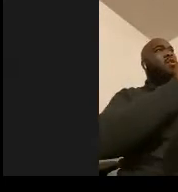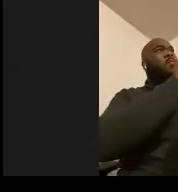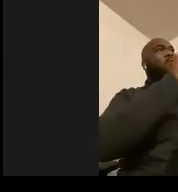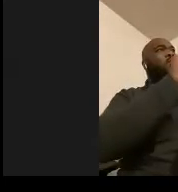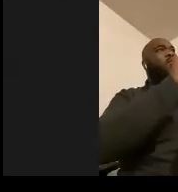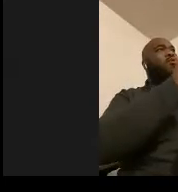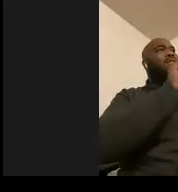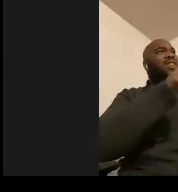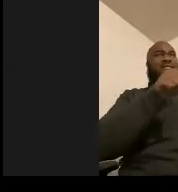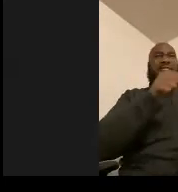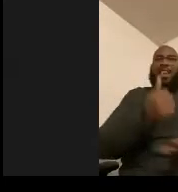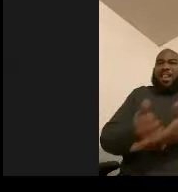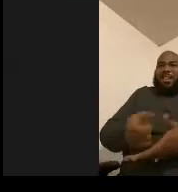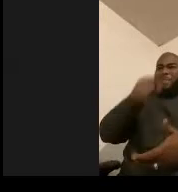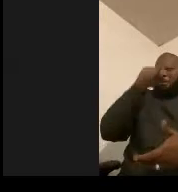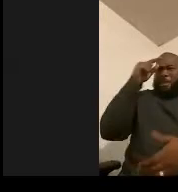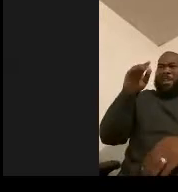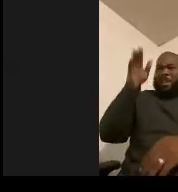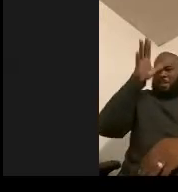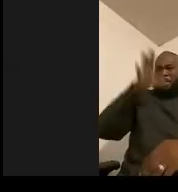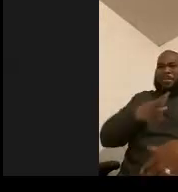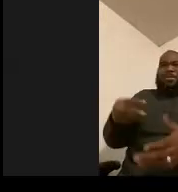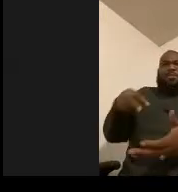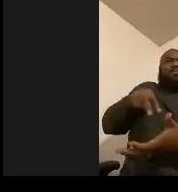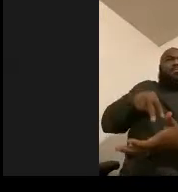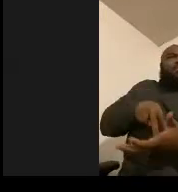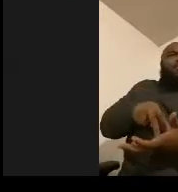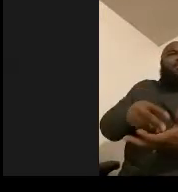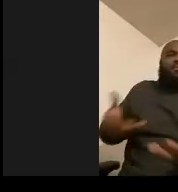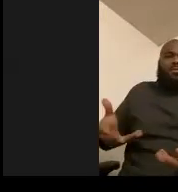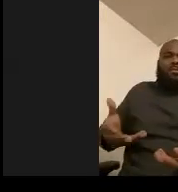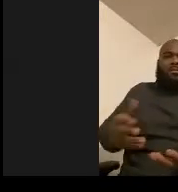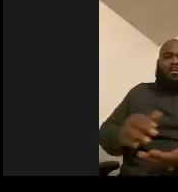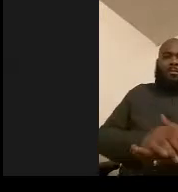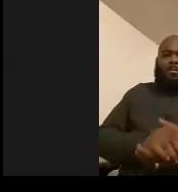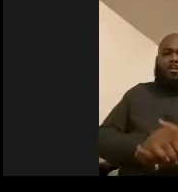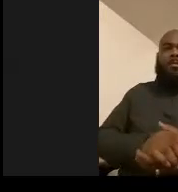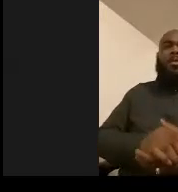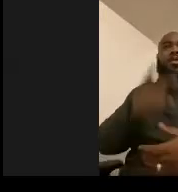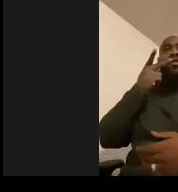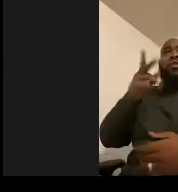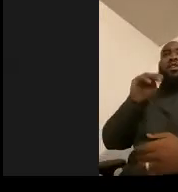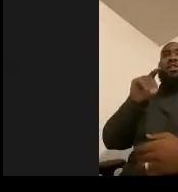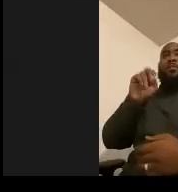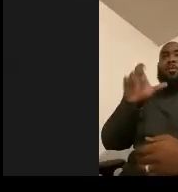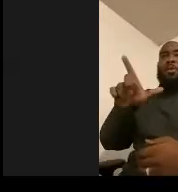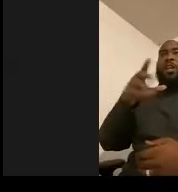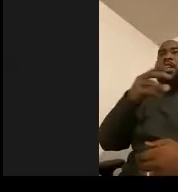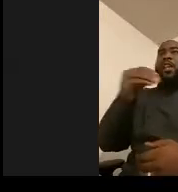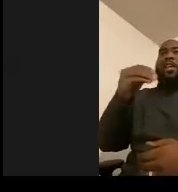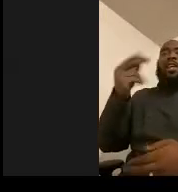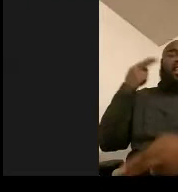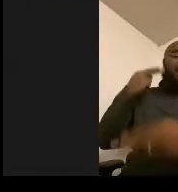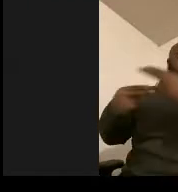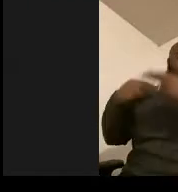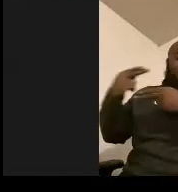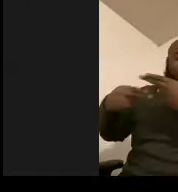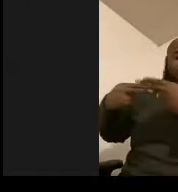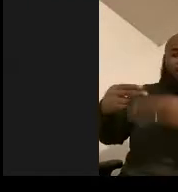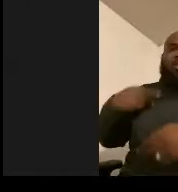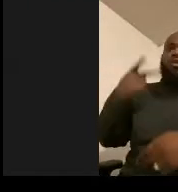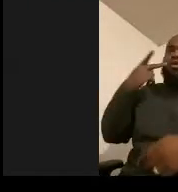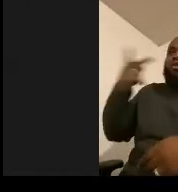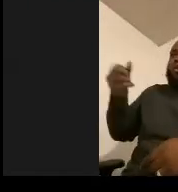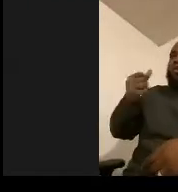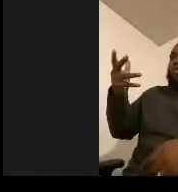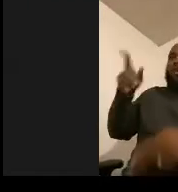So if we just think about quickly what happens with MLK, of course, we talked about the whitewashers using MLK, acting like they actually care about him, but